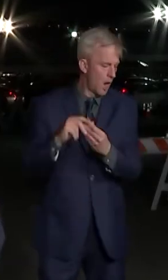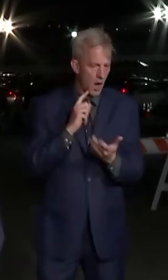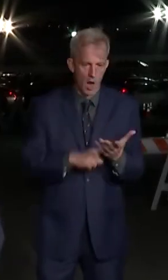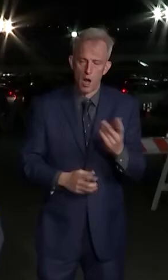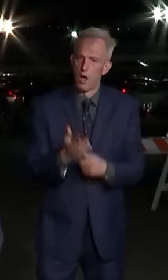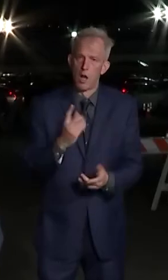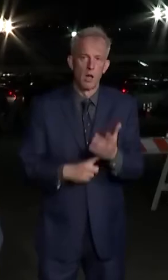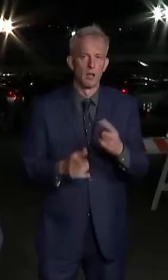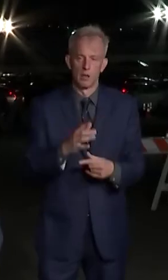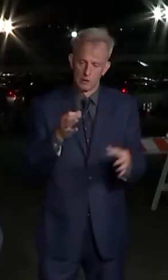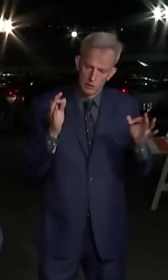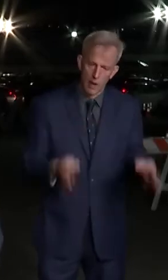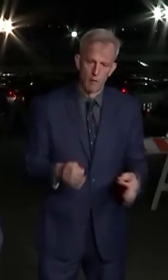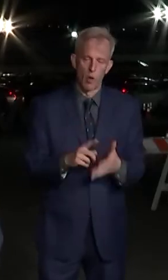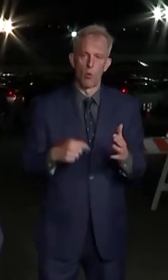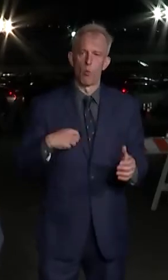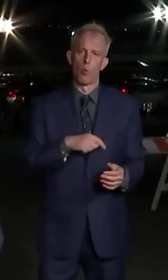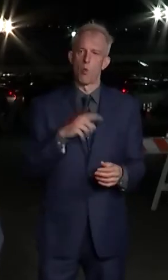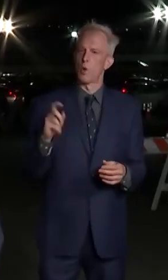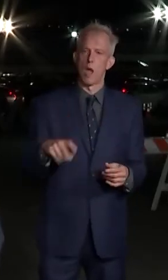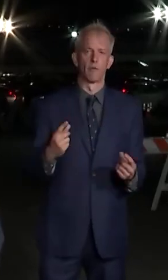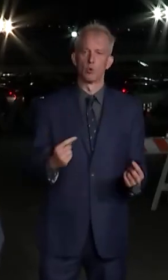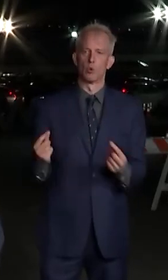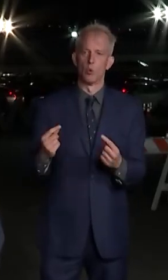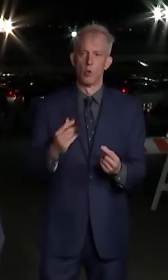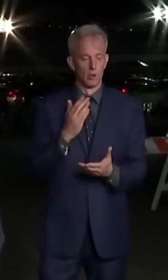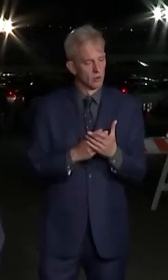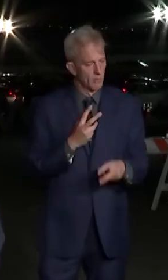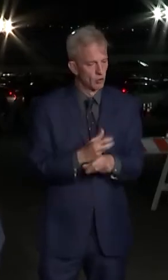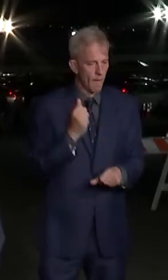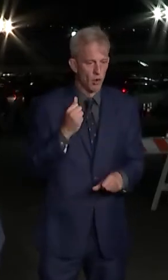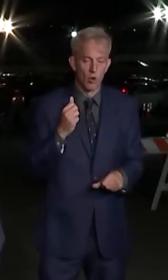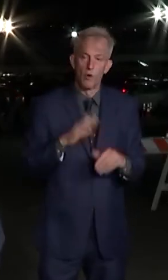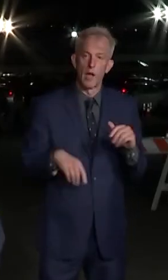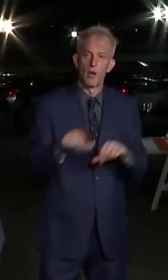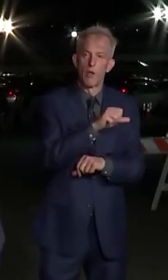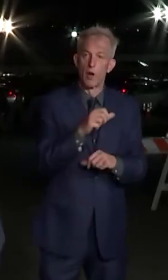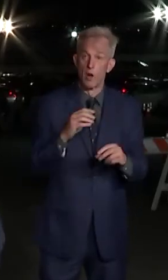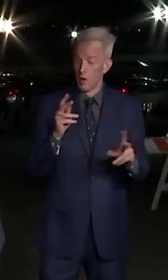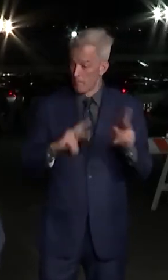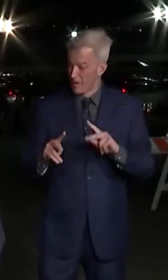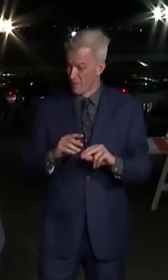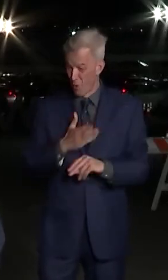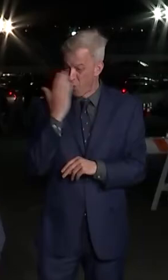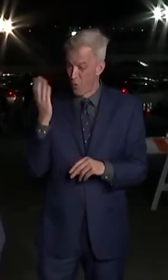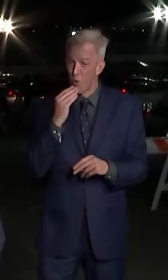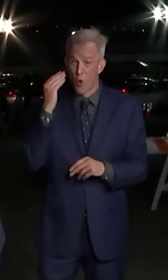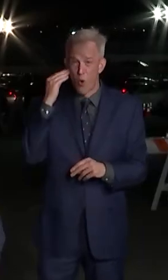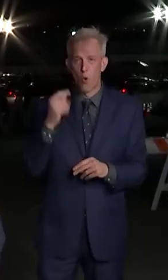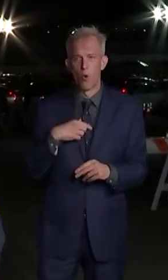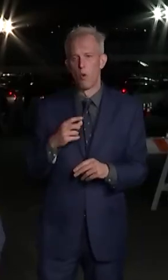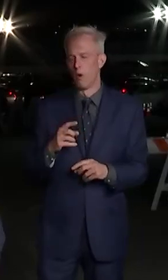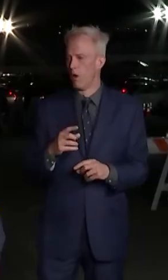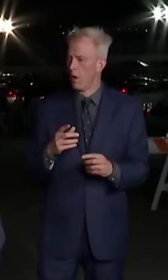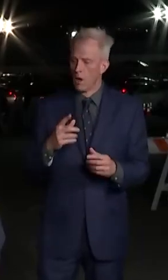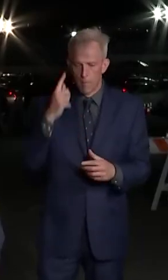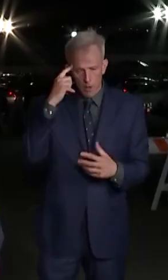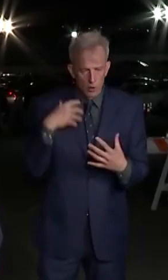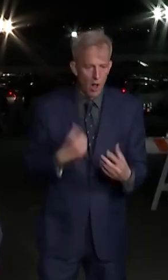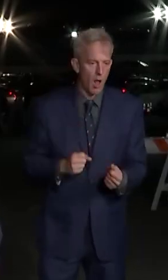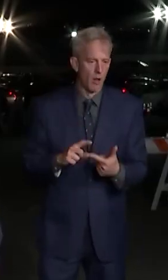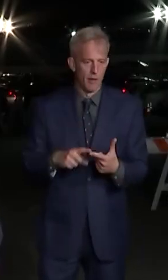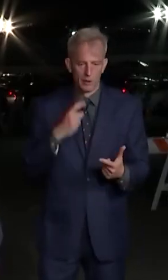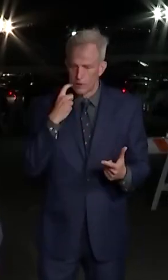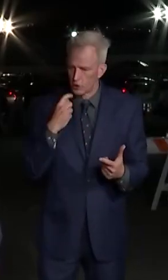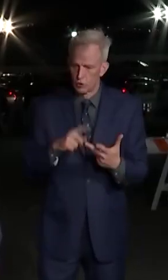absolutely what this country needs to do. Some are tougher than others. Homelessness is a brutally difficult problem to solve because it's mental health and addiction and trauma